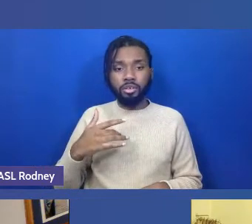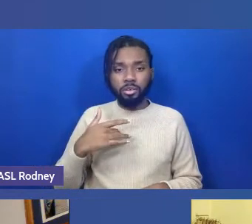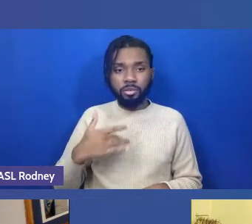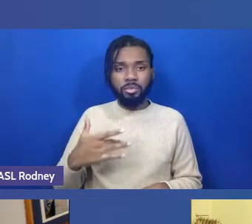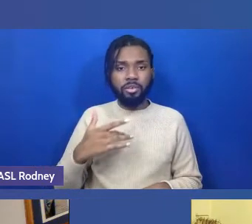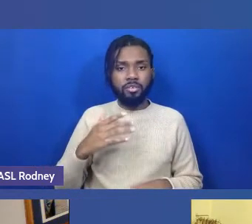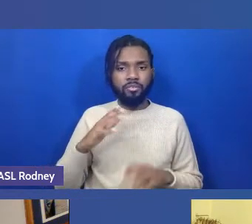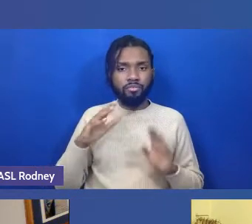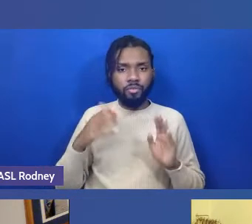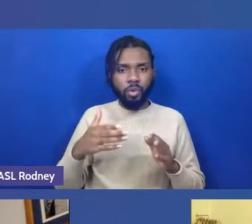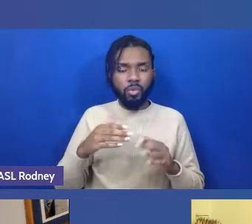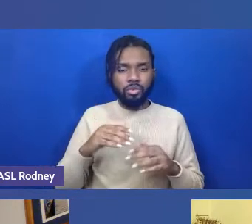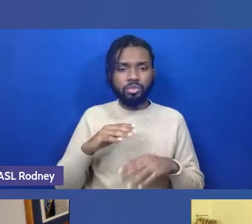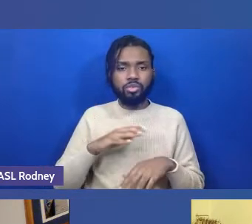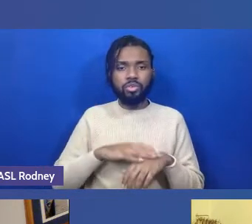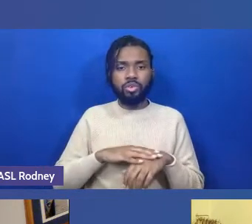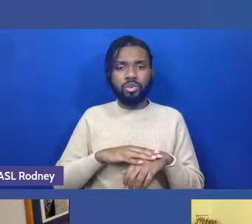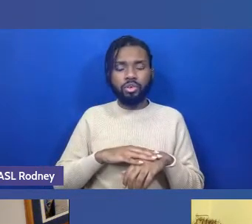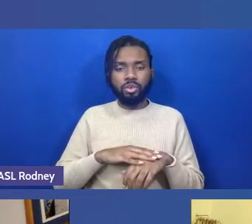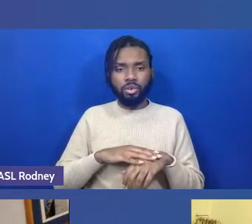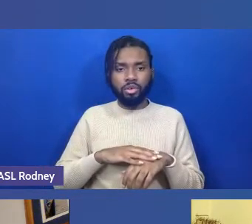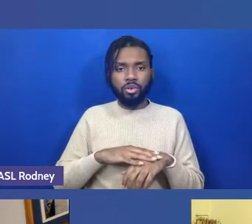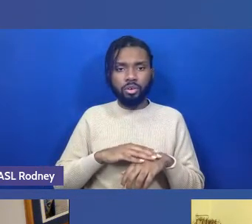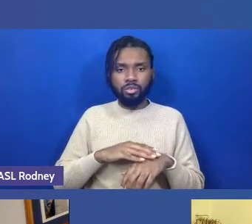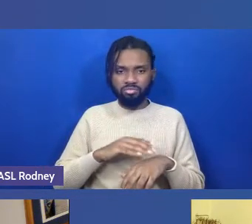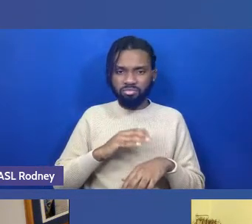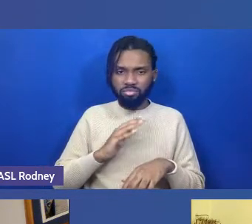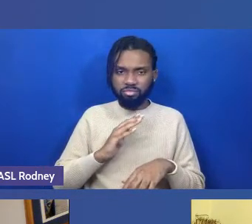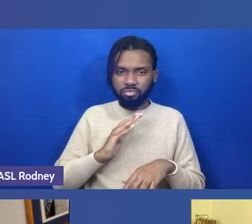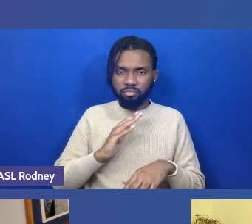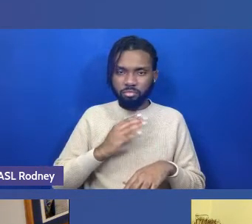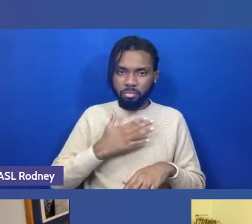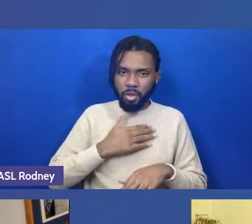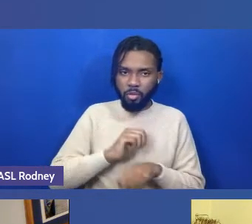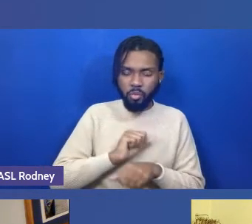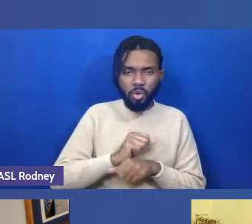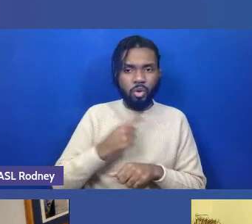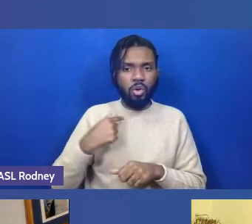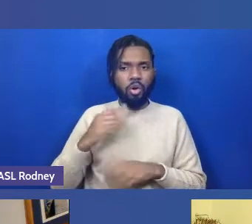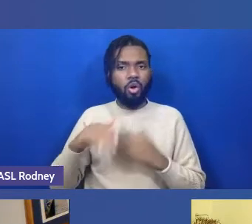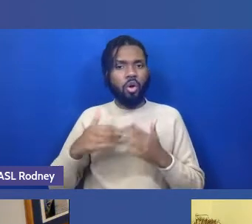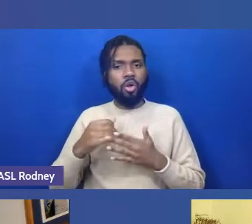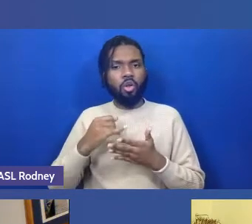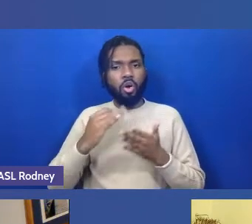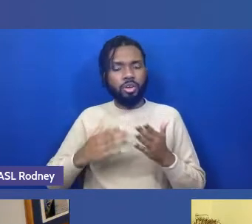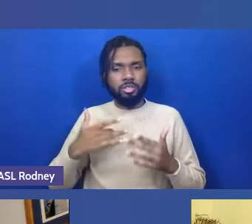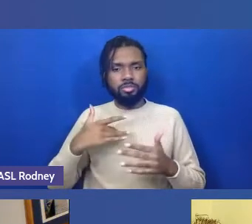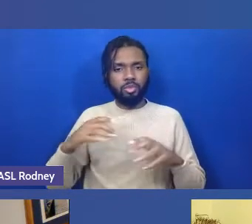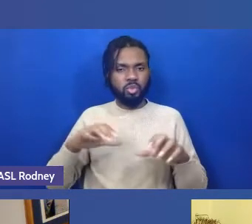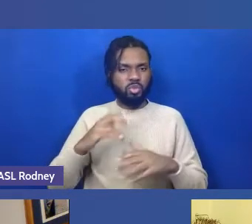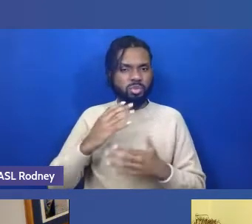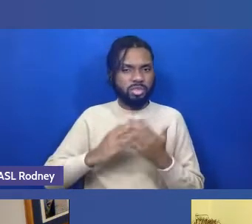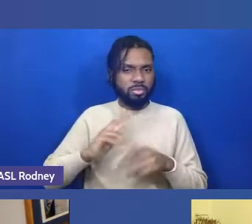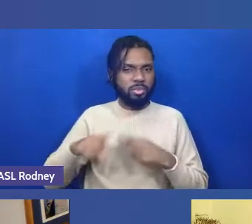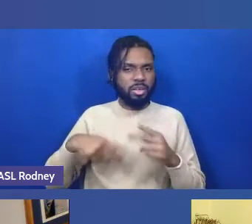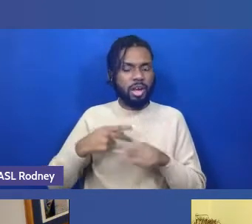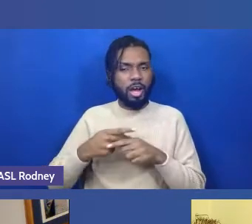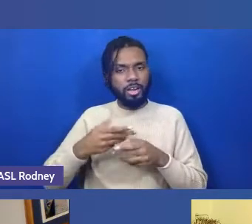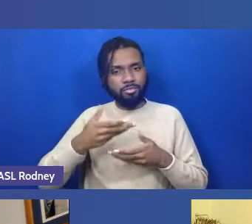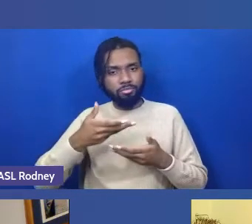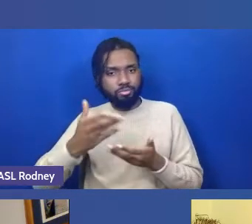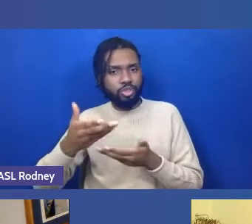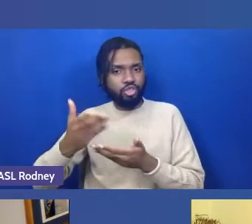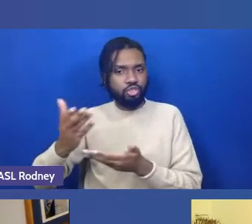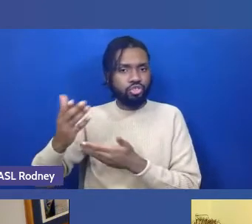and all of our artists do some kind of engagement work when they're joining us in this